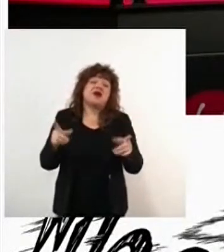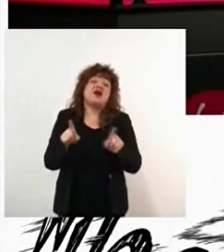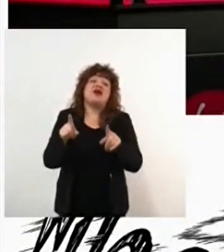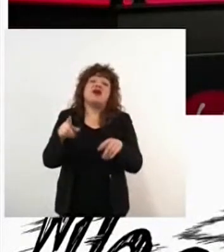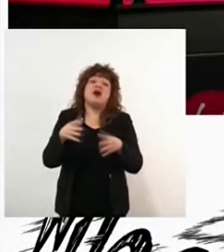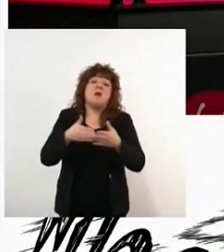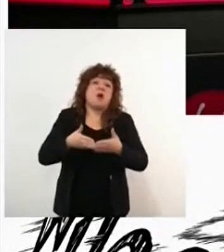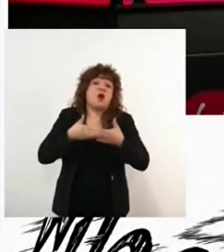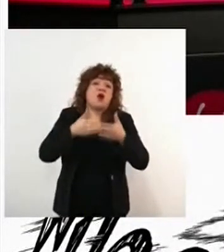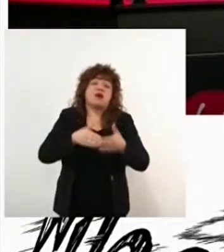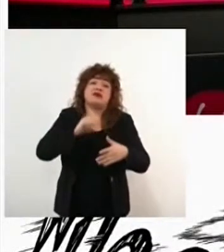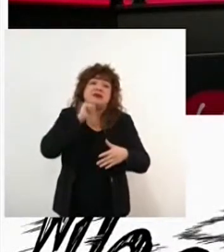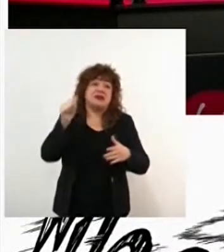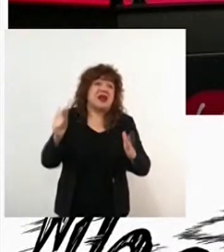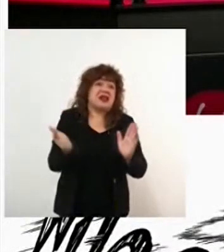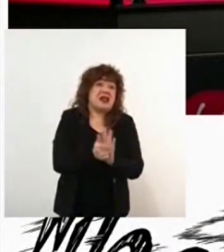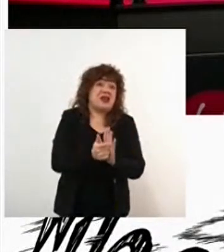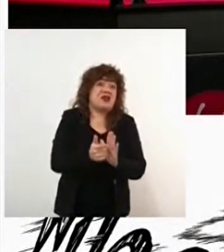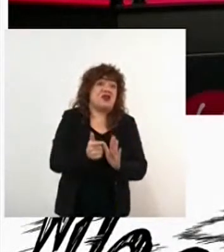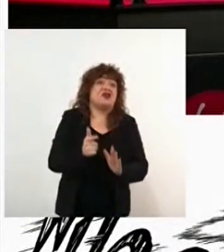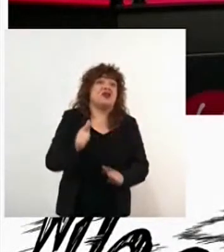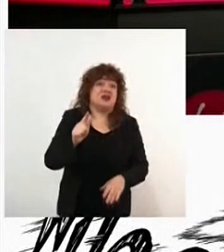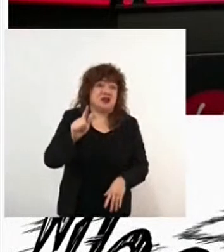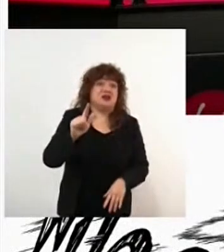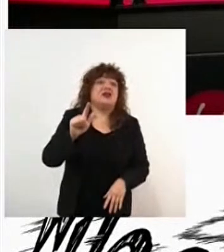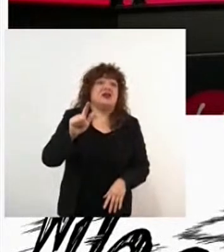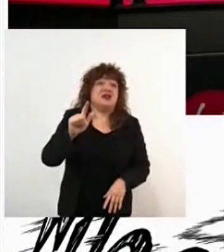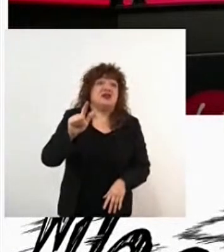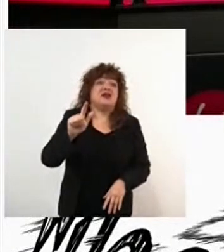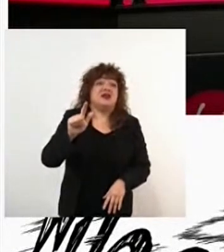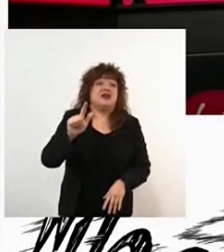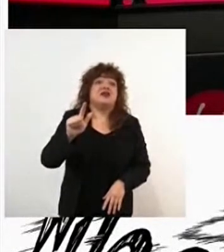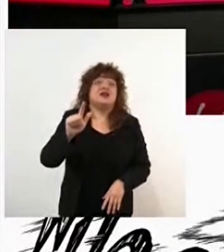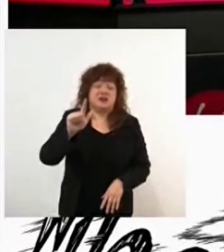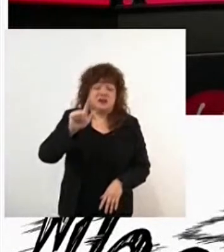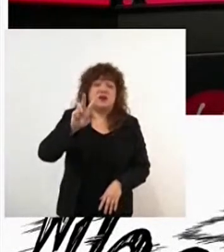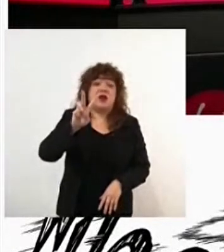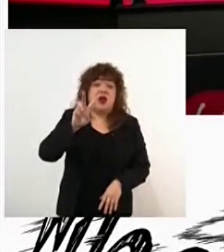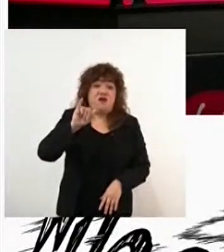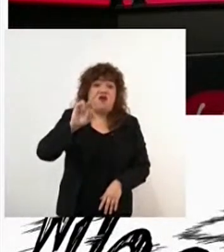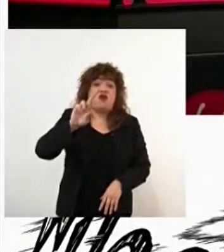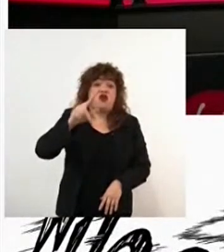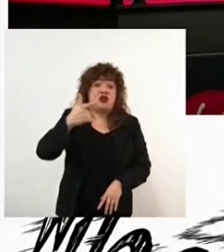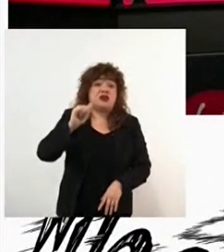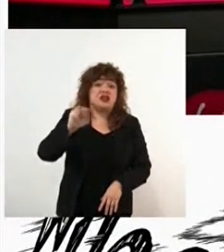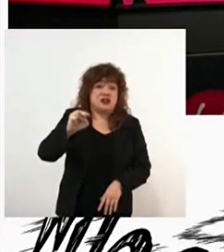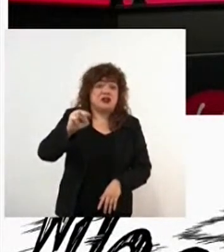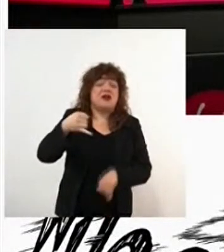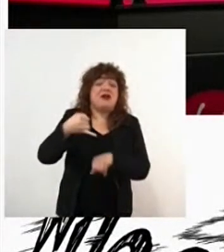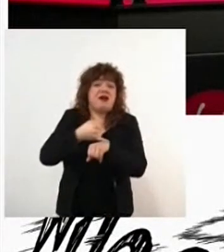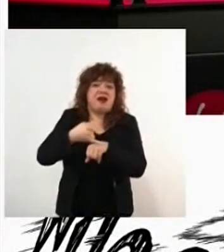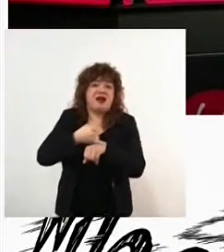coming through. Again, it needs satellites to be able to alert the authorities